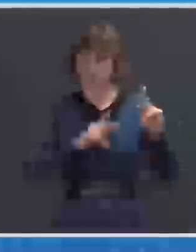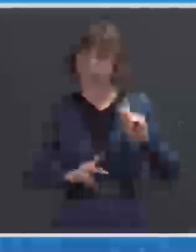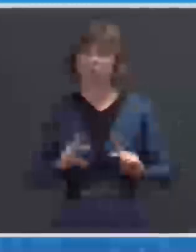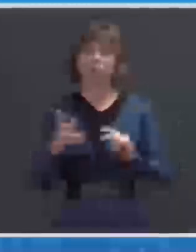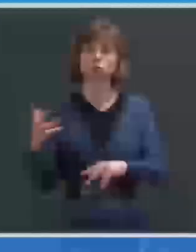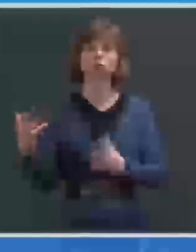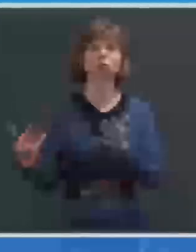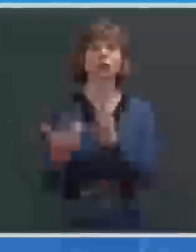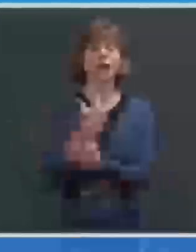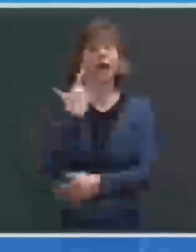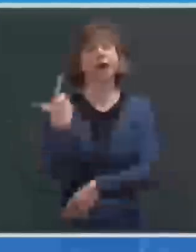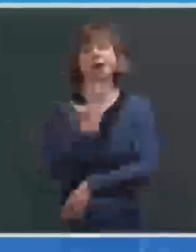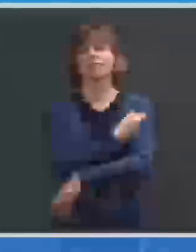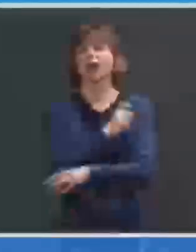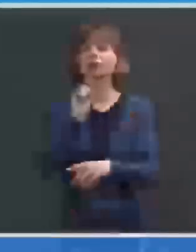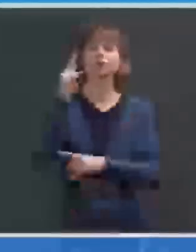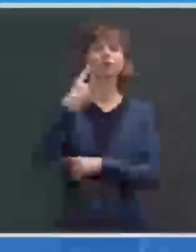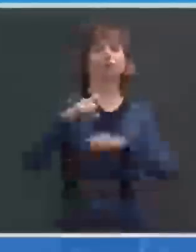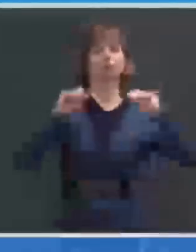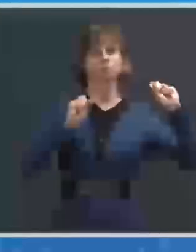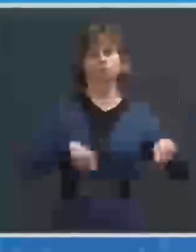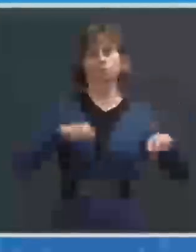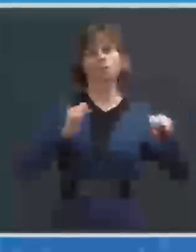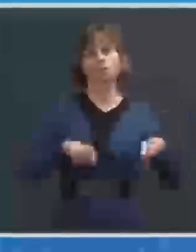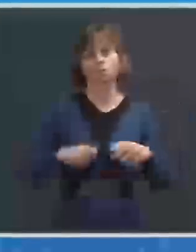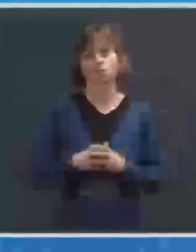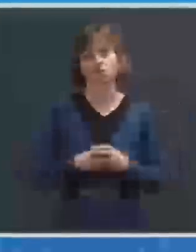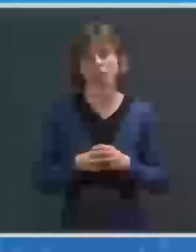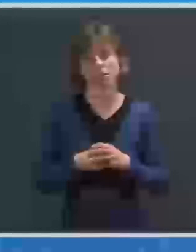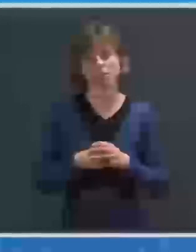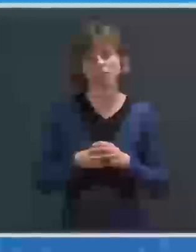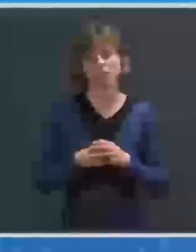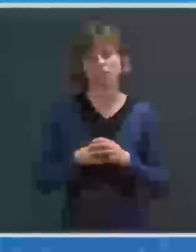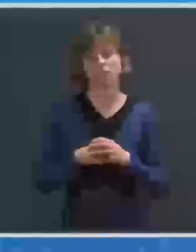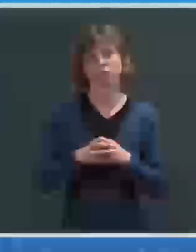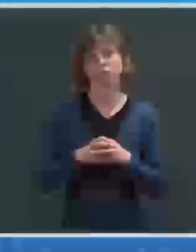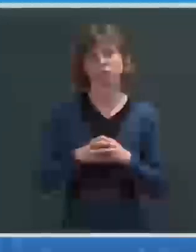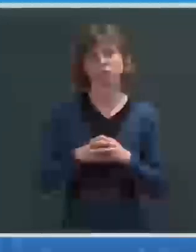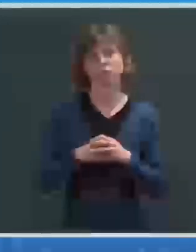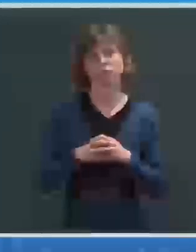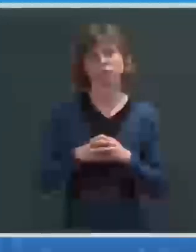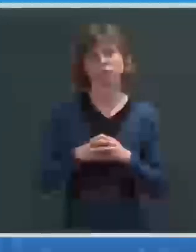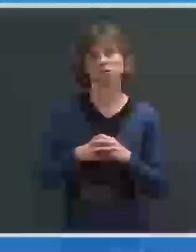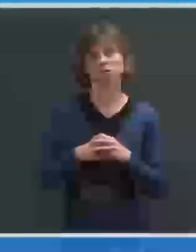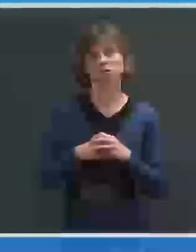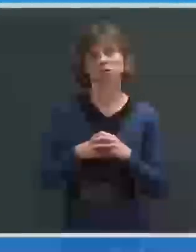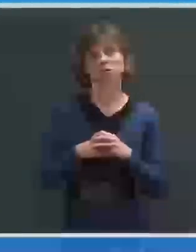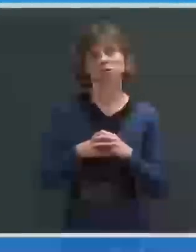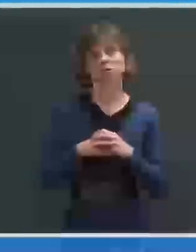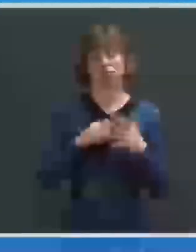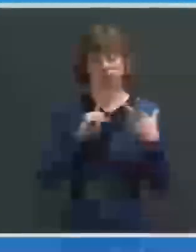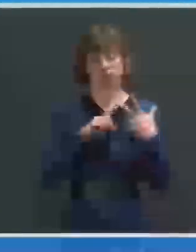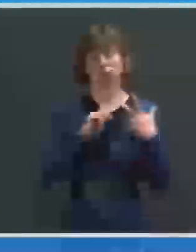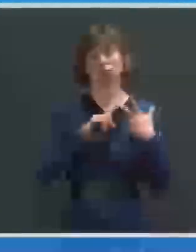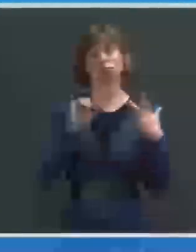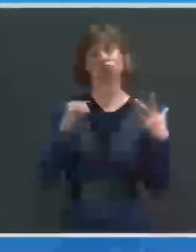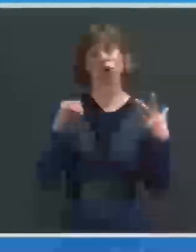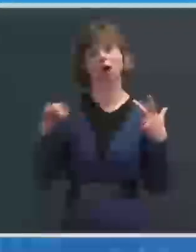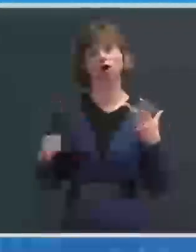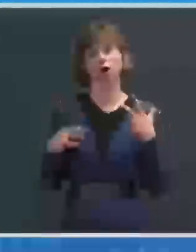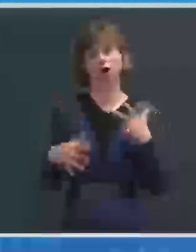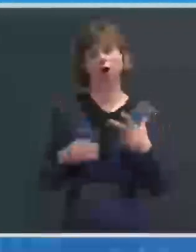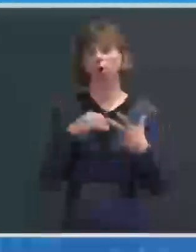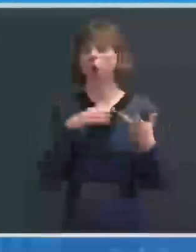the earliest vaccine available to them. The Janssen vaccine is a much needed addition to our toolbox